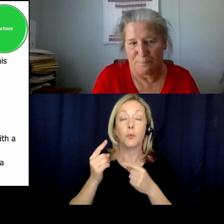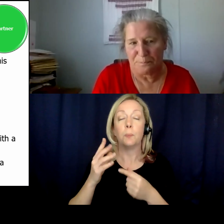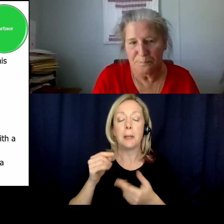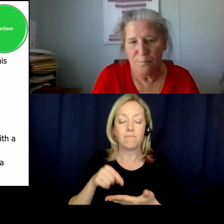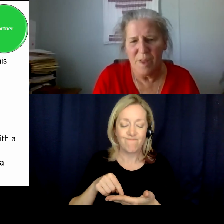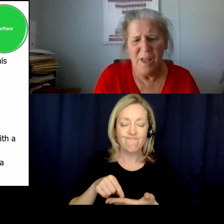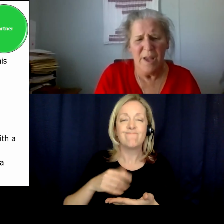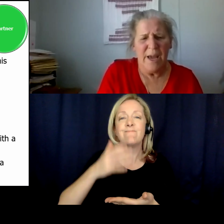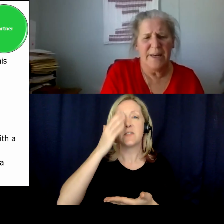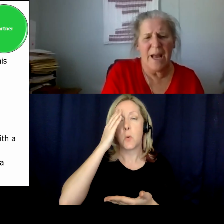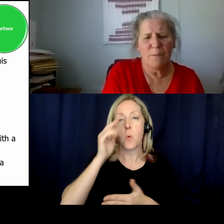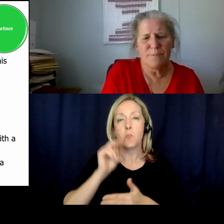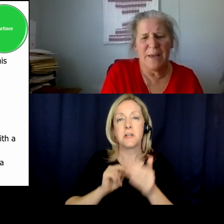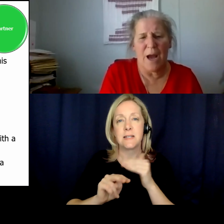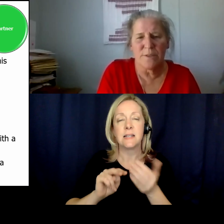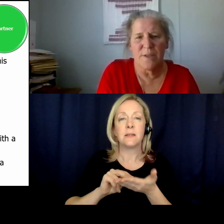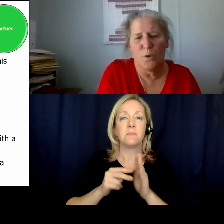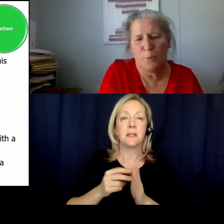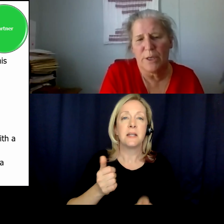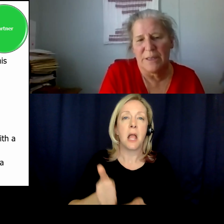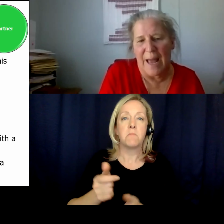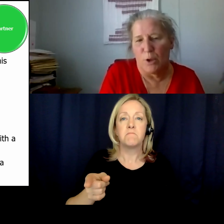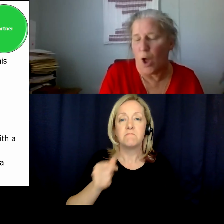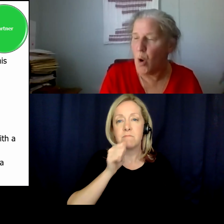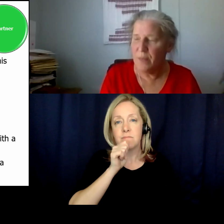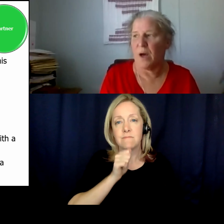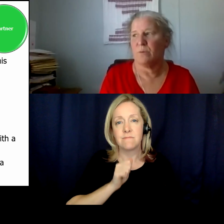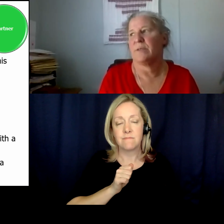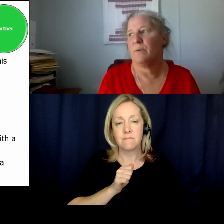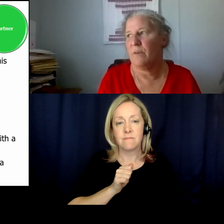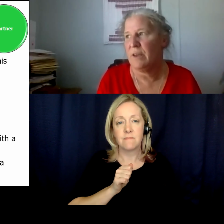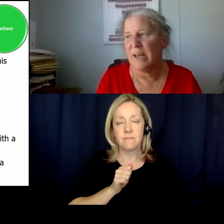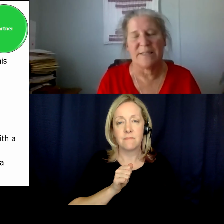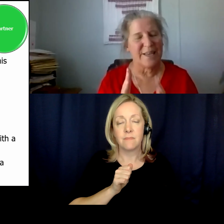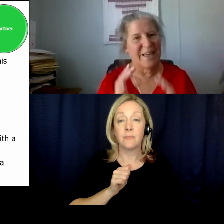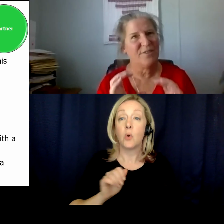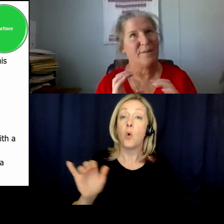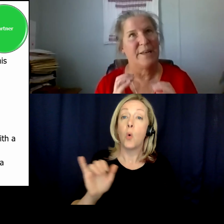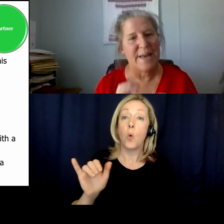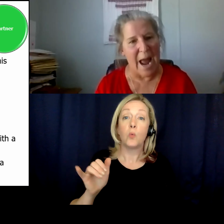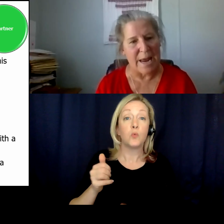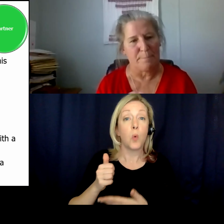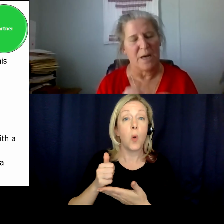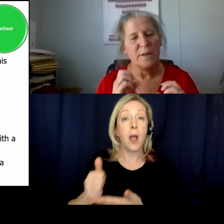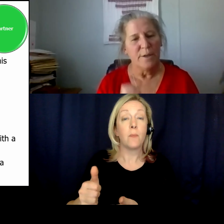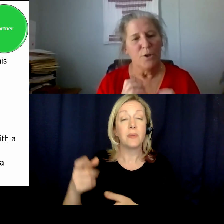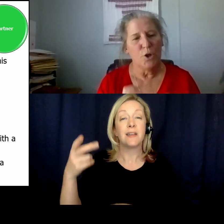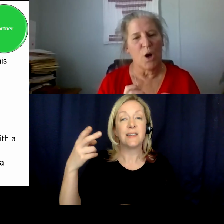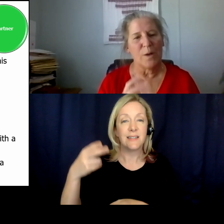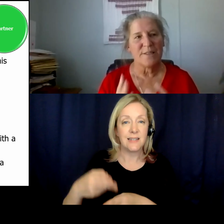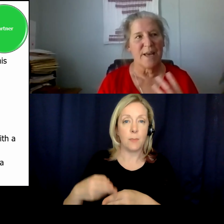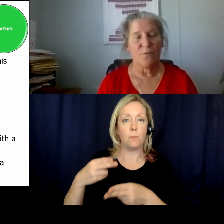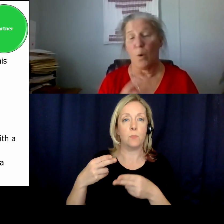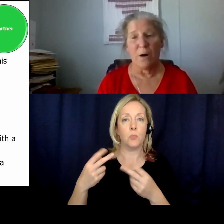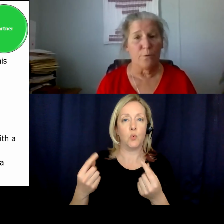next. And it helps me also to put a label on those events. It gives it a name, you